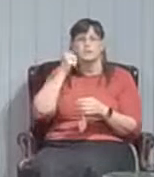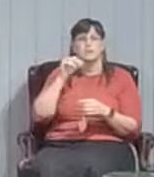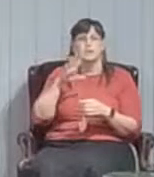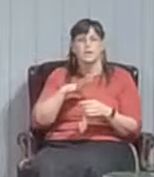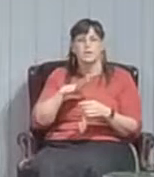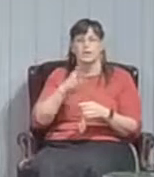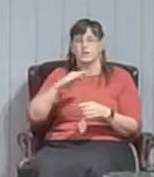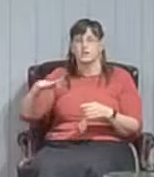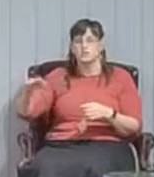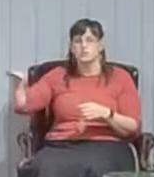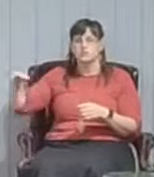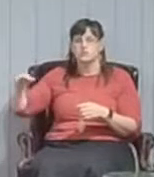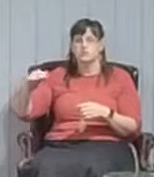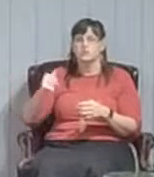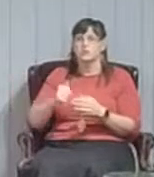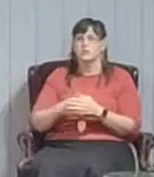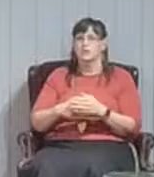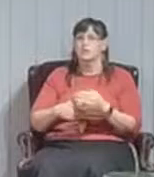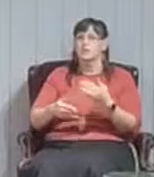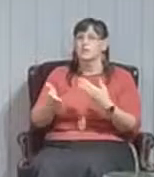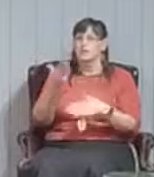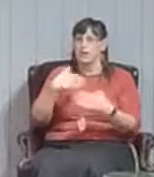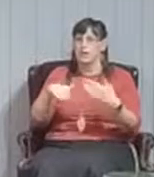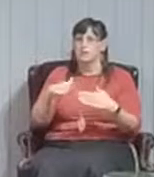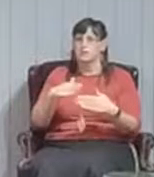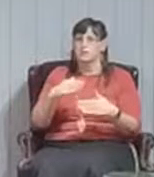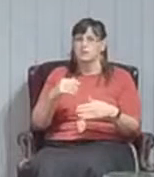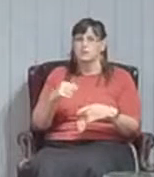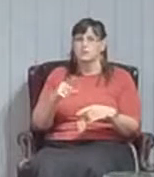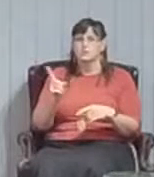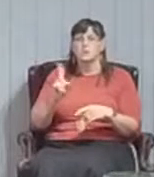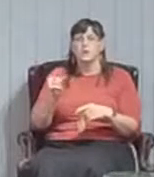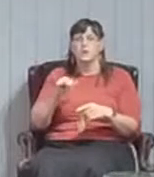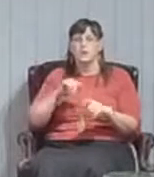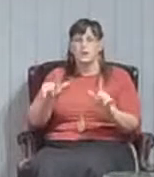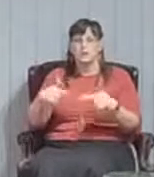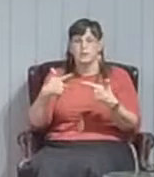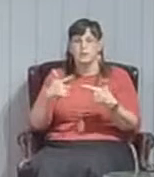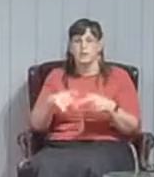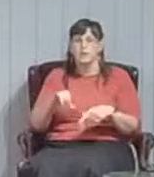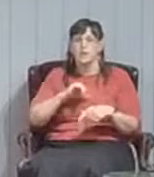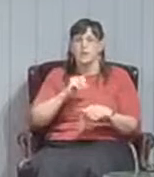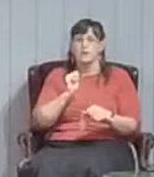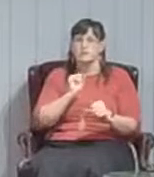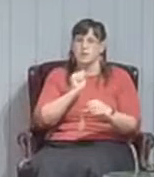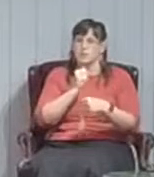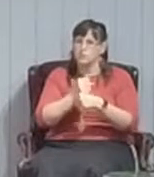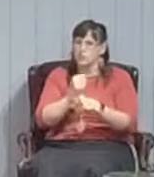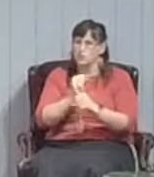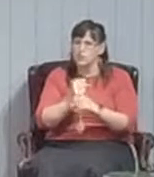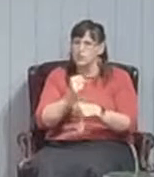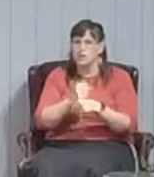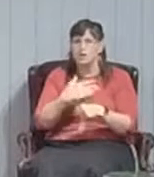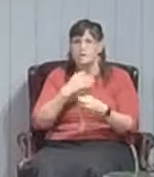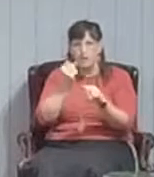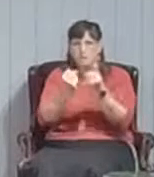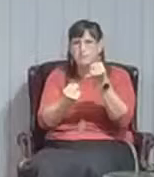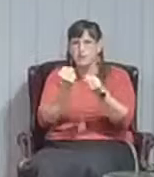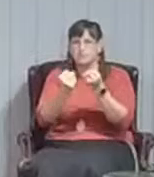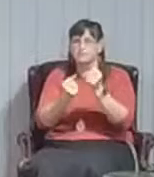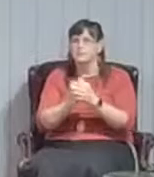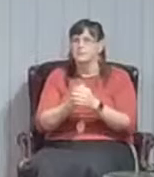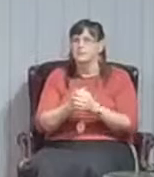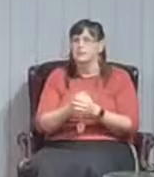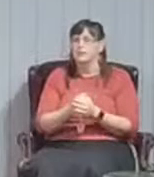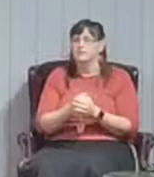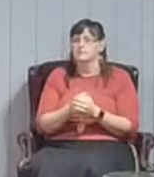her children came into the trailer court where I lived. I was out working on my pickup. I was always working on my pickup. I was out working